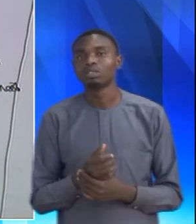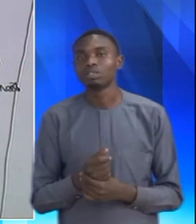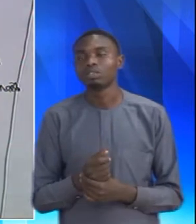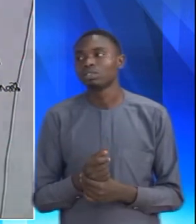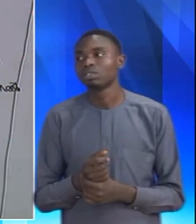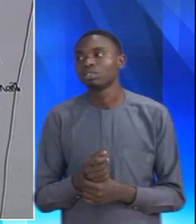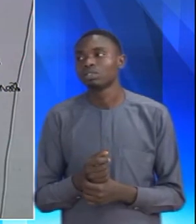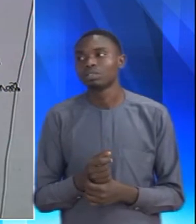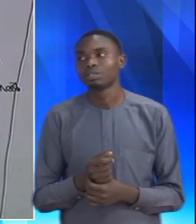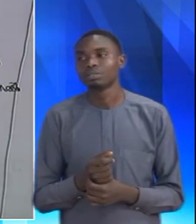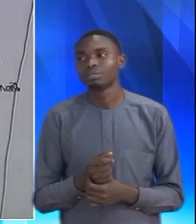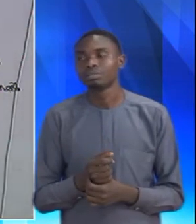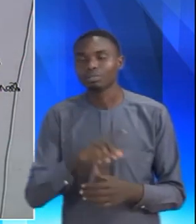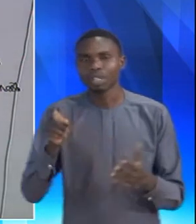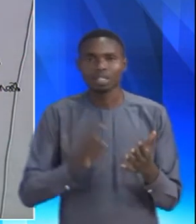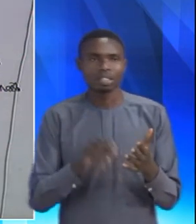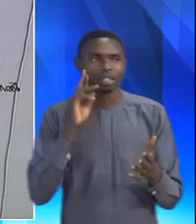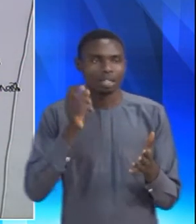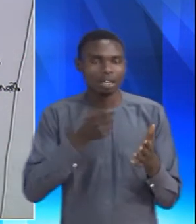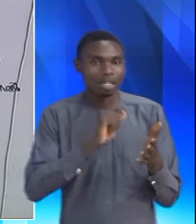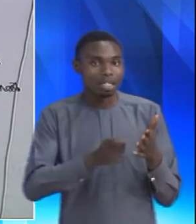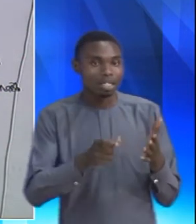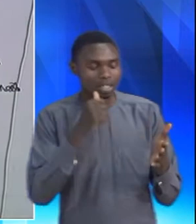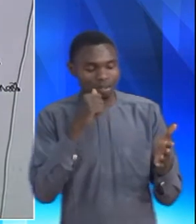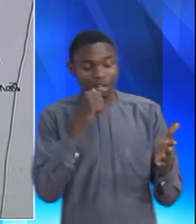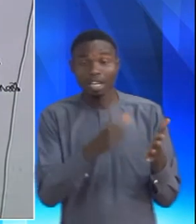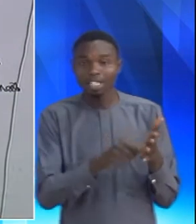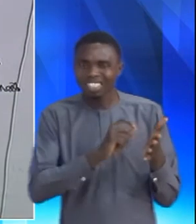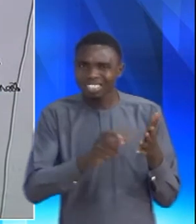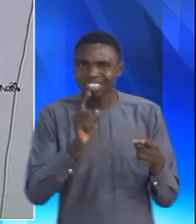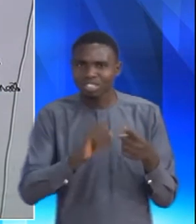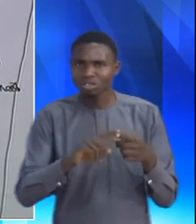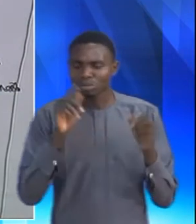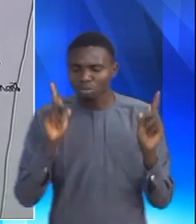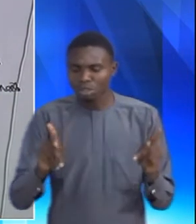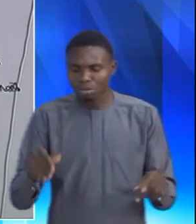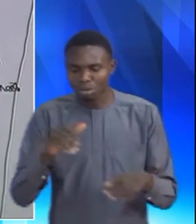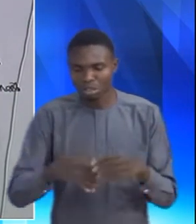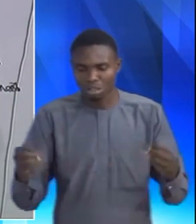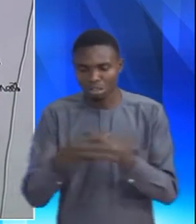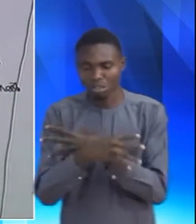These are letters written to people in authority. People in authority